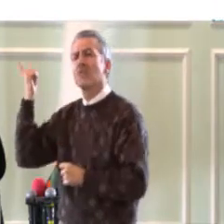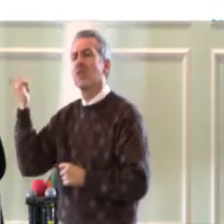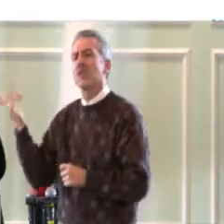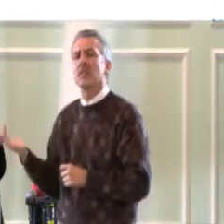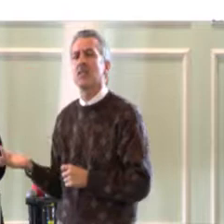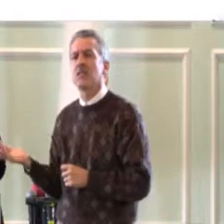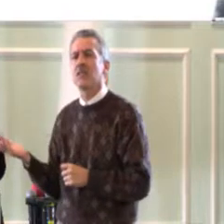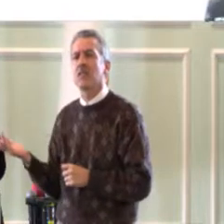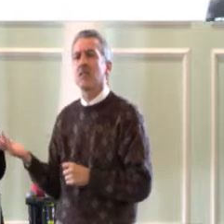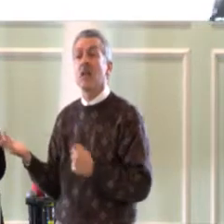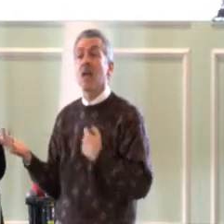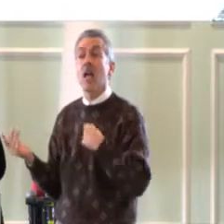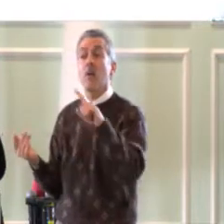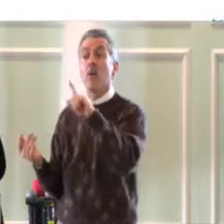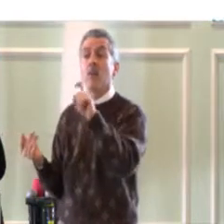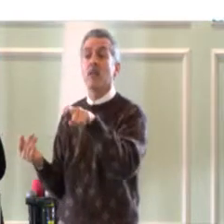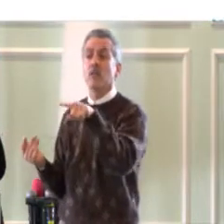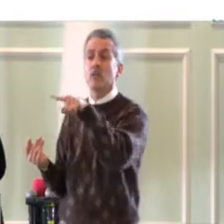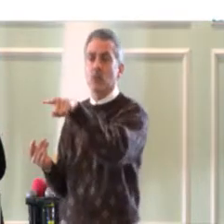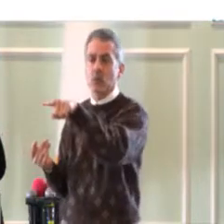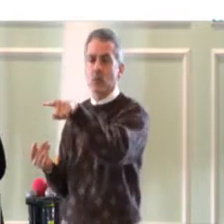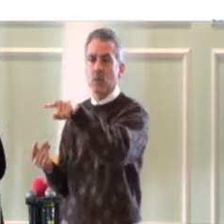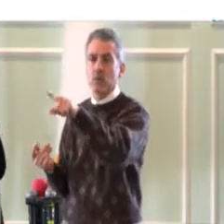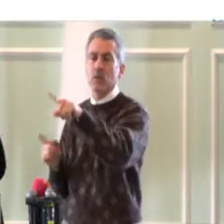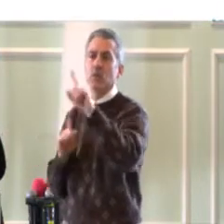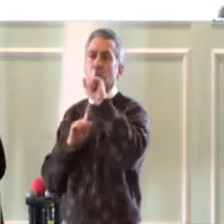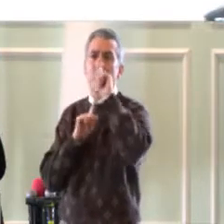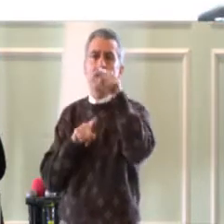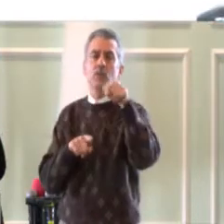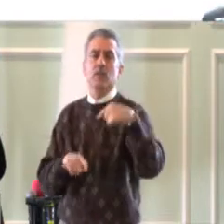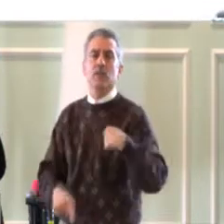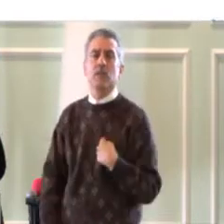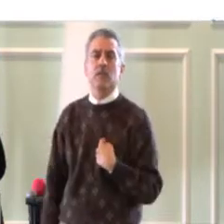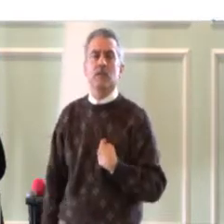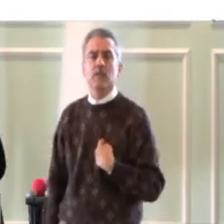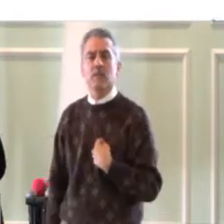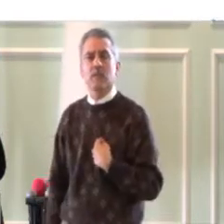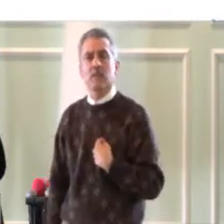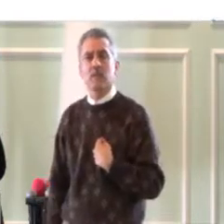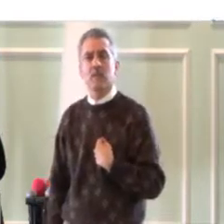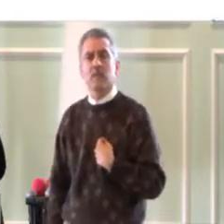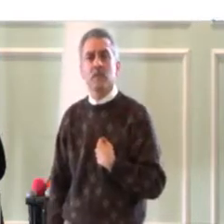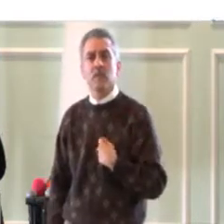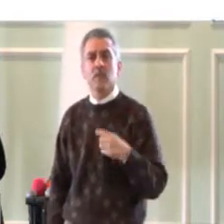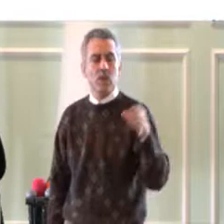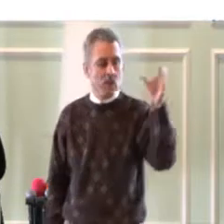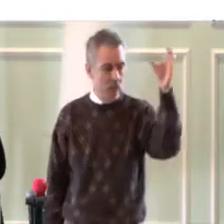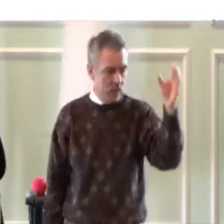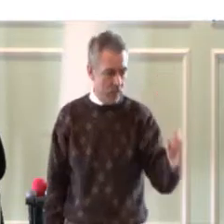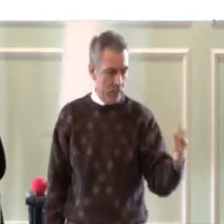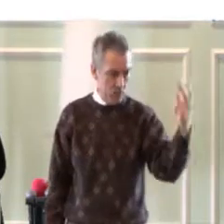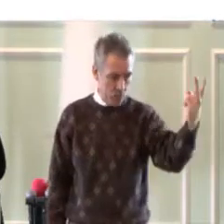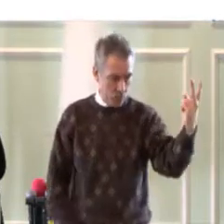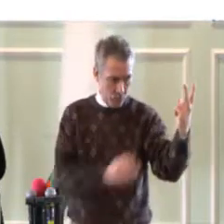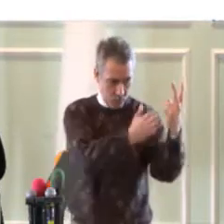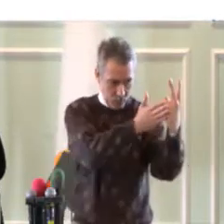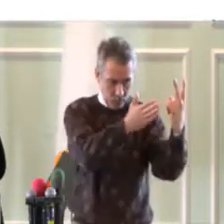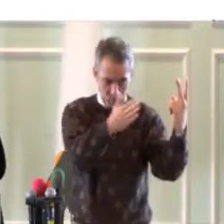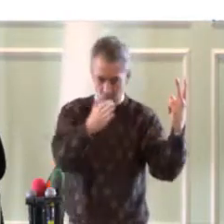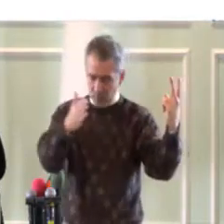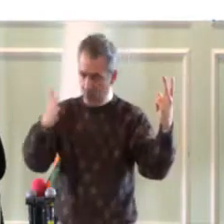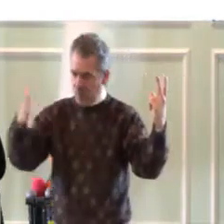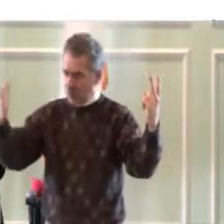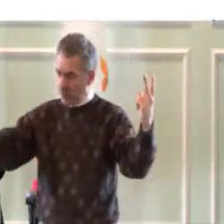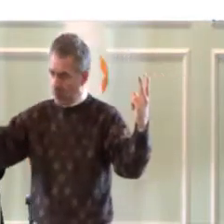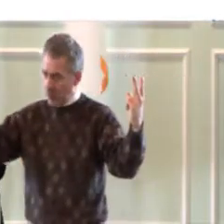will question you, and you shall answer me." So from chapter 2 all the way to chapter 38, we find